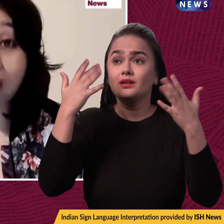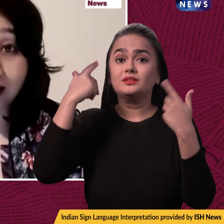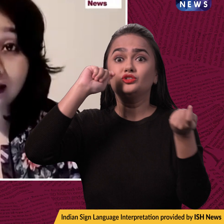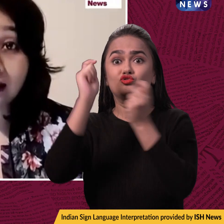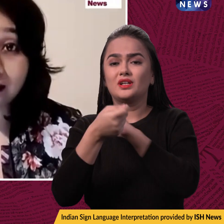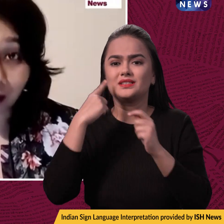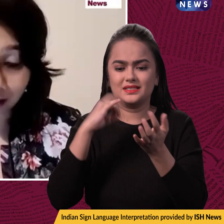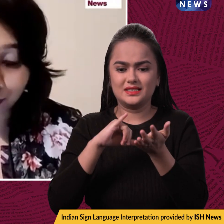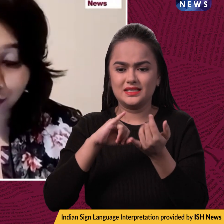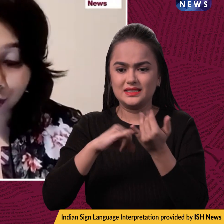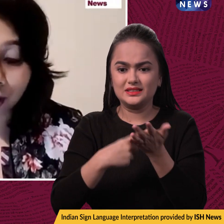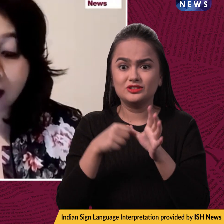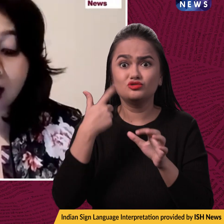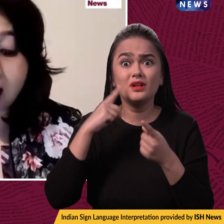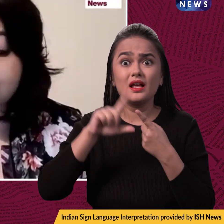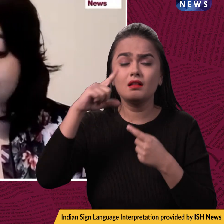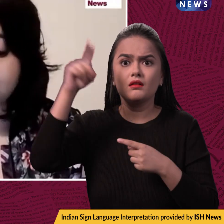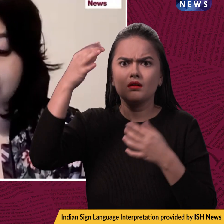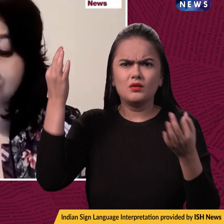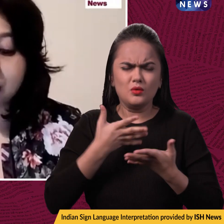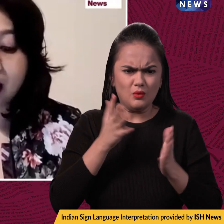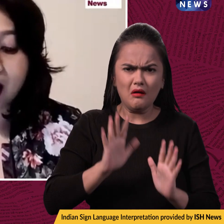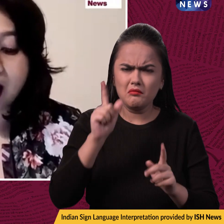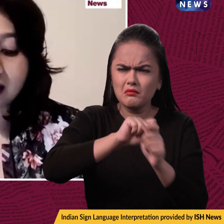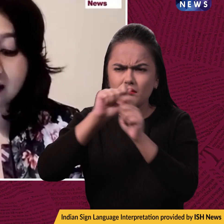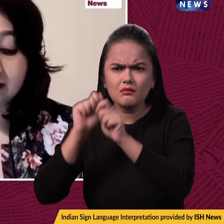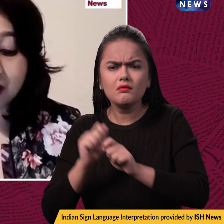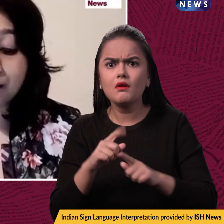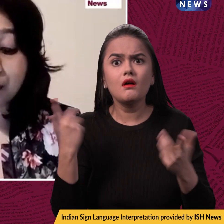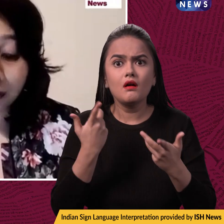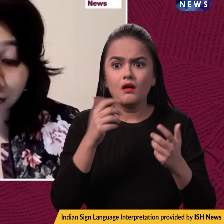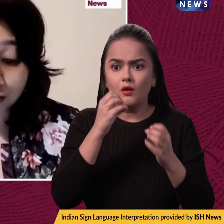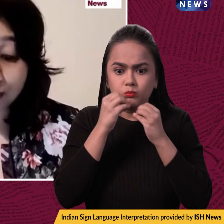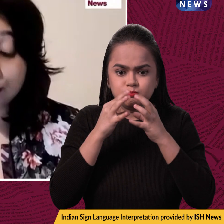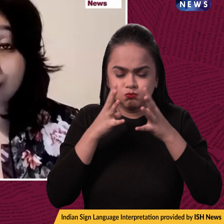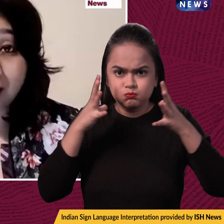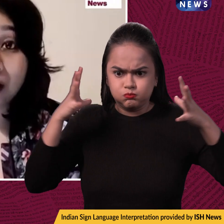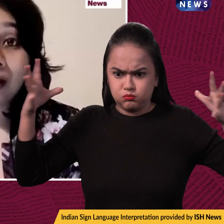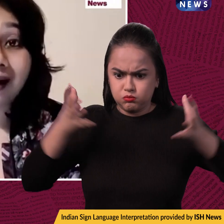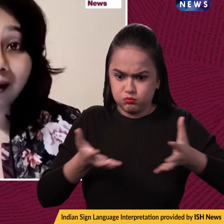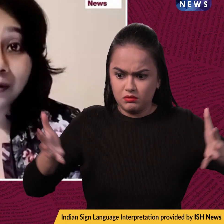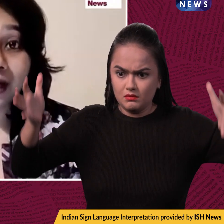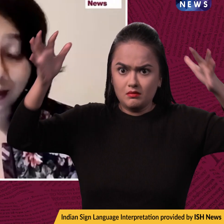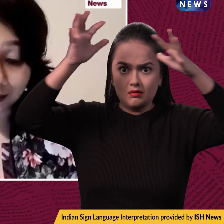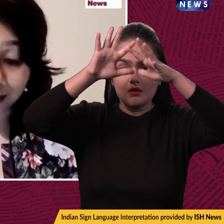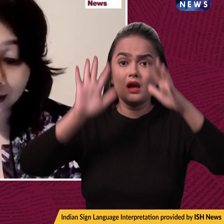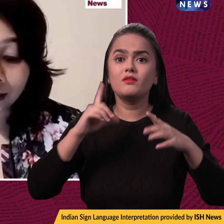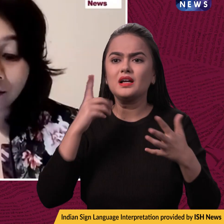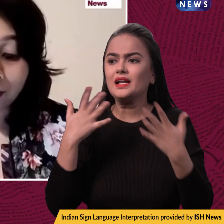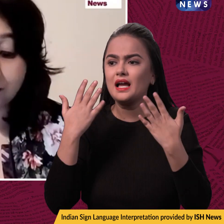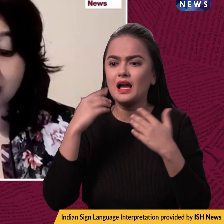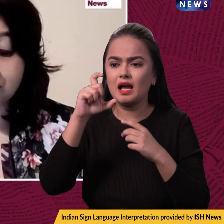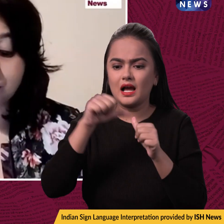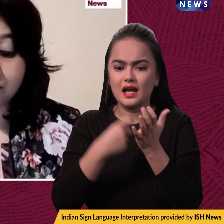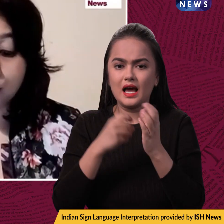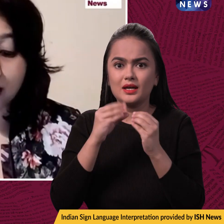an Israeli startup, which is called High Hopes Labs, has developed balloons to trap carbon dioxide